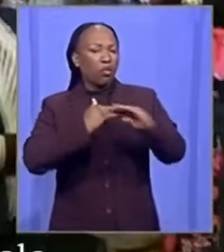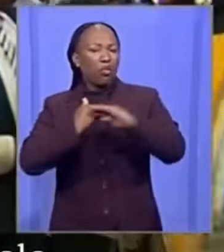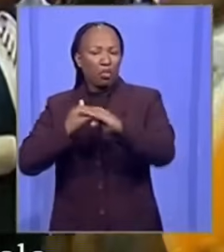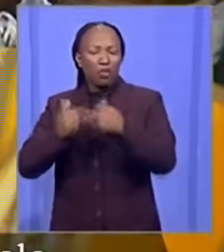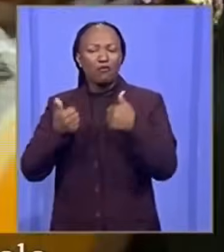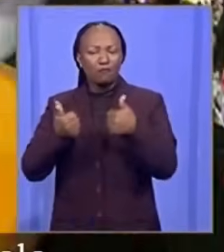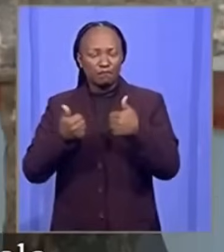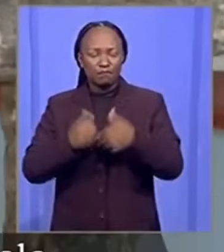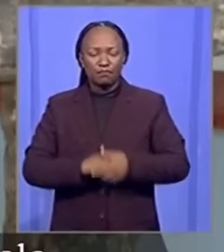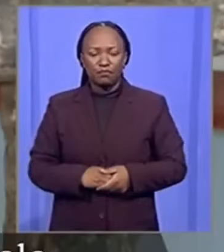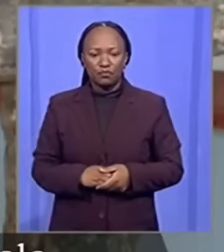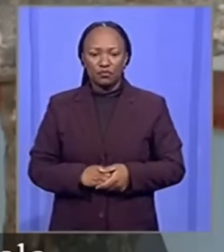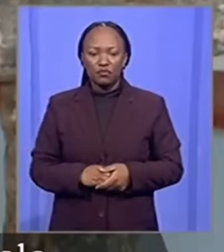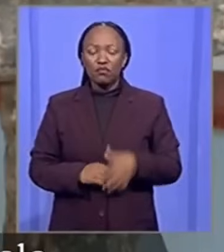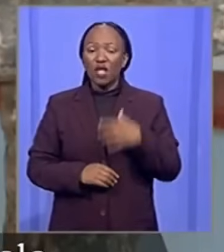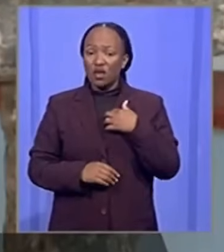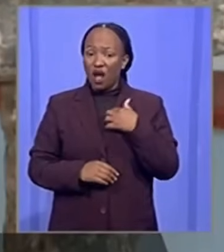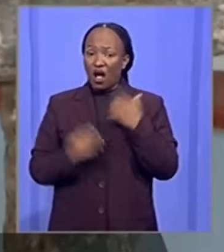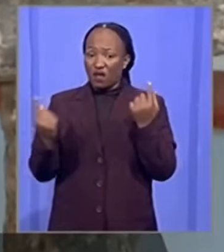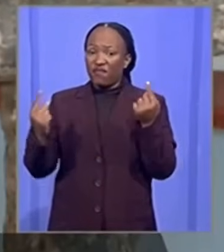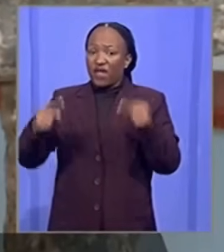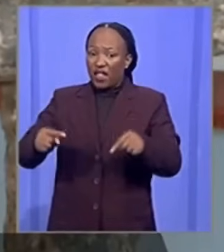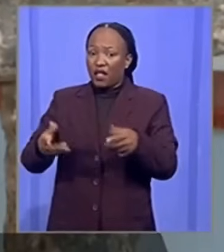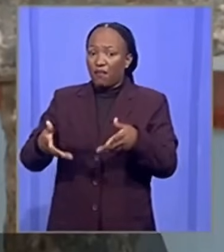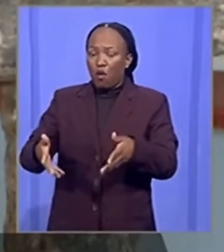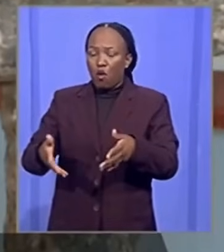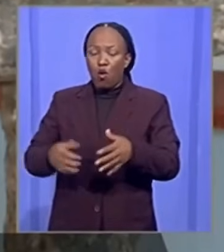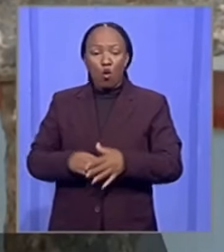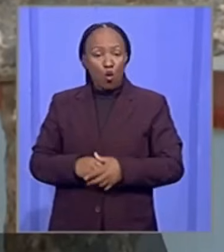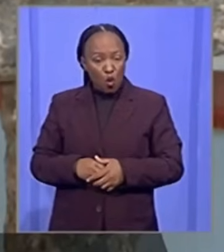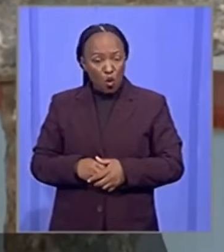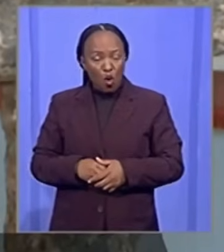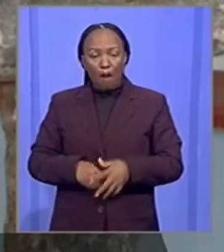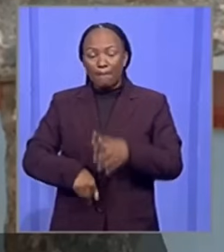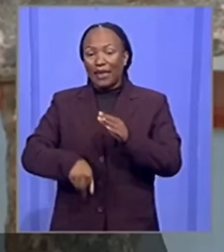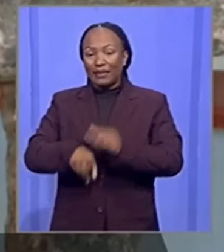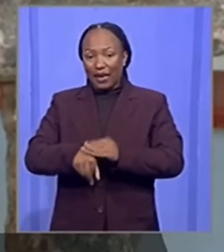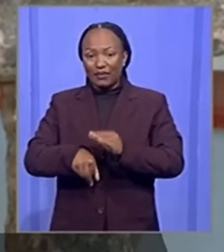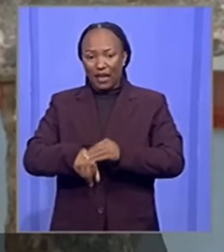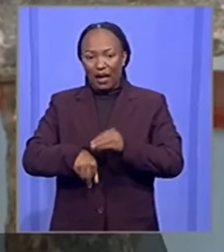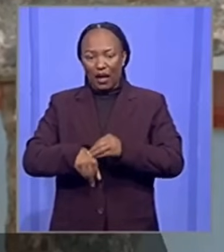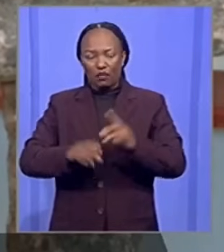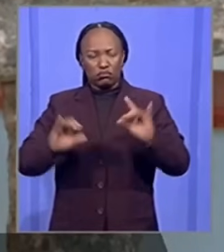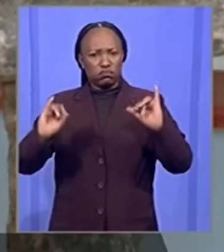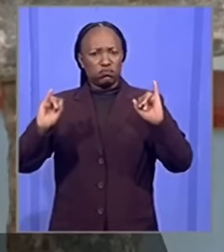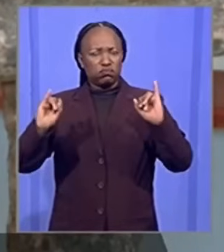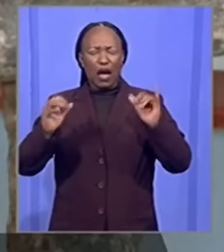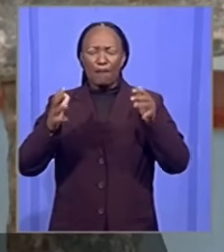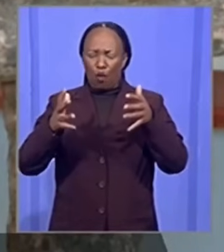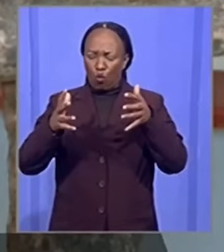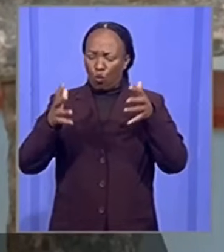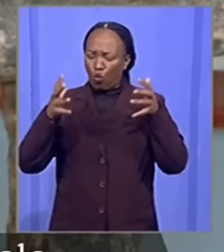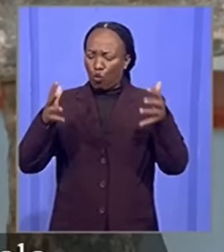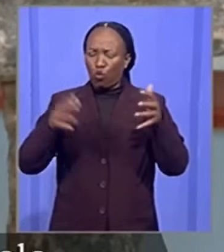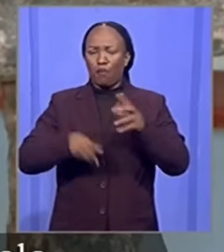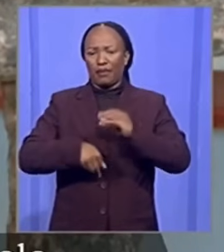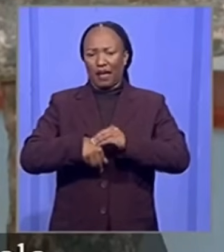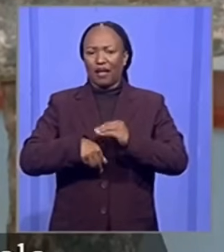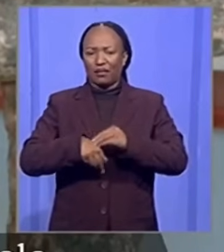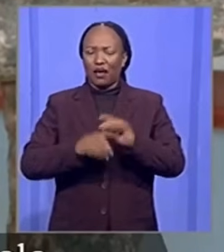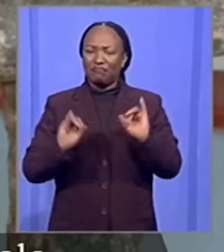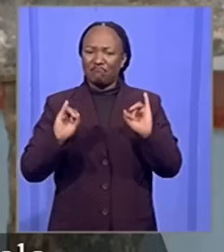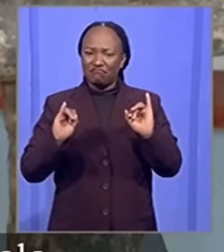mo ka hwetša e le gore bone mathata a sa lekanego le selo a magologolo a e leng gore a